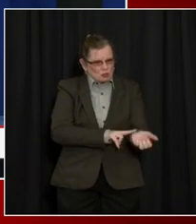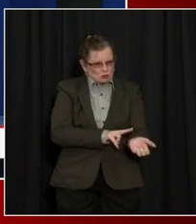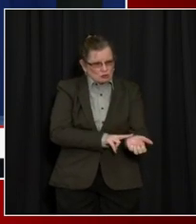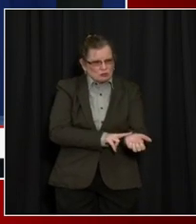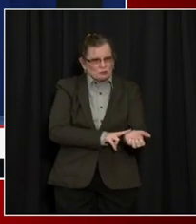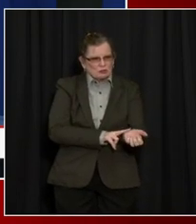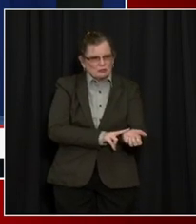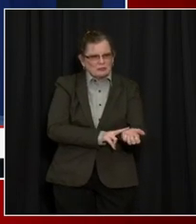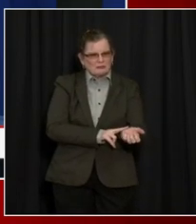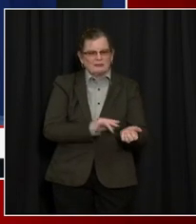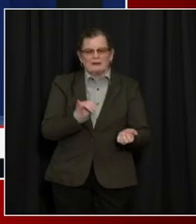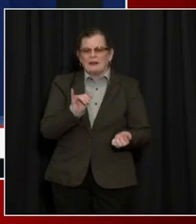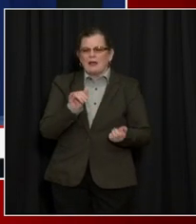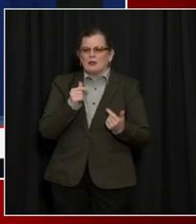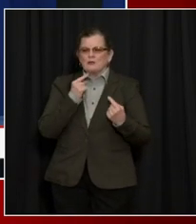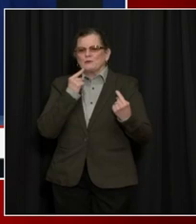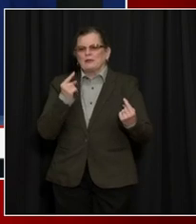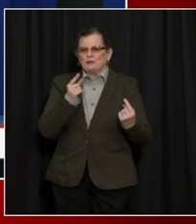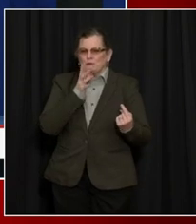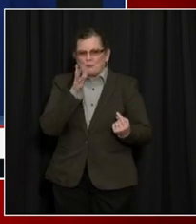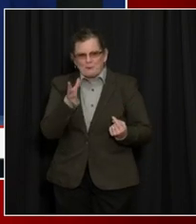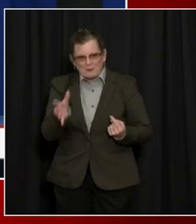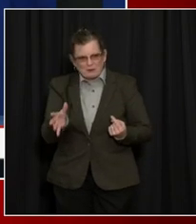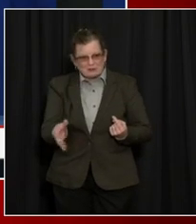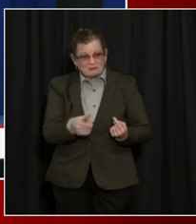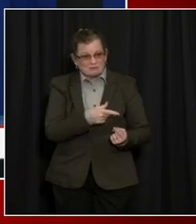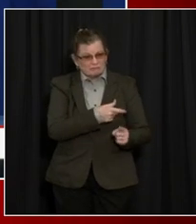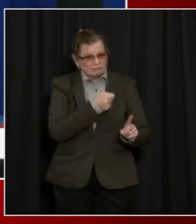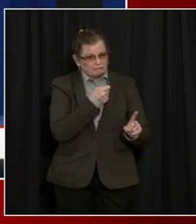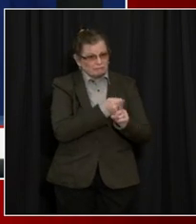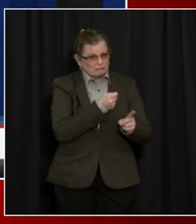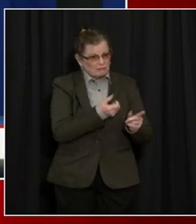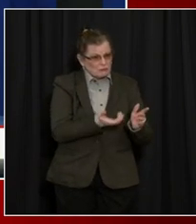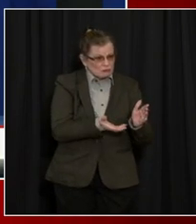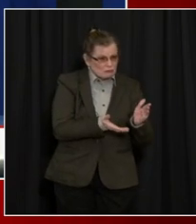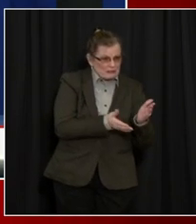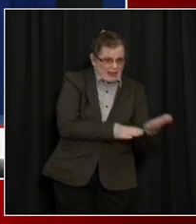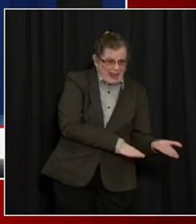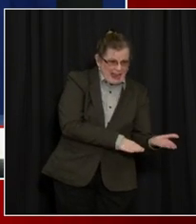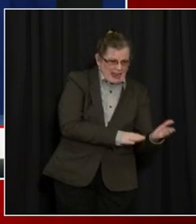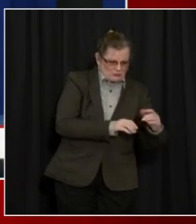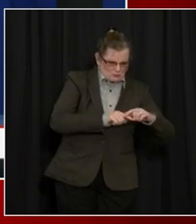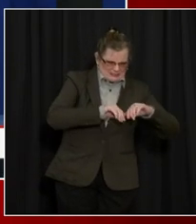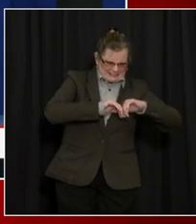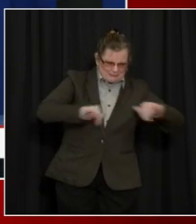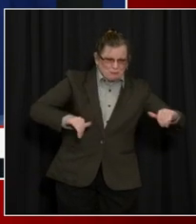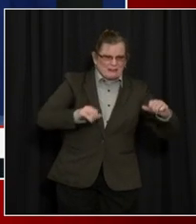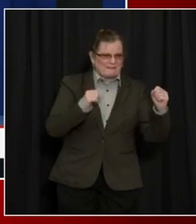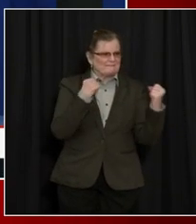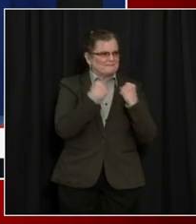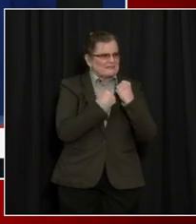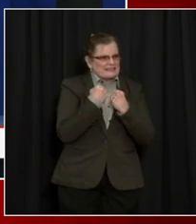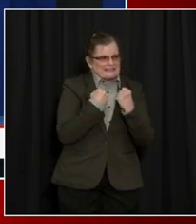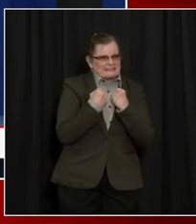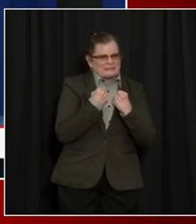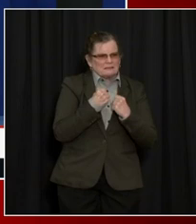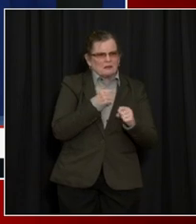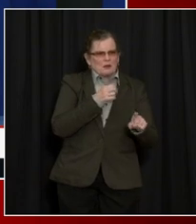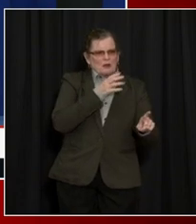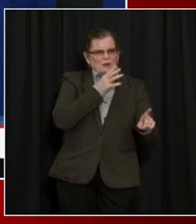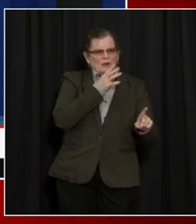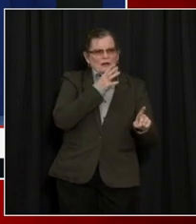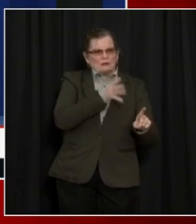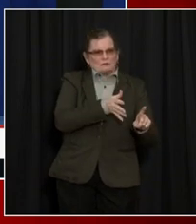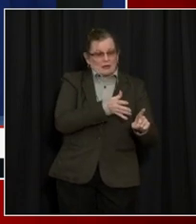She tragically lost her life trying to break up a dispute that involved one of her granddaughters. There was a second victim from